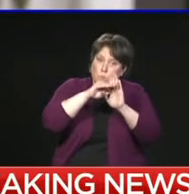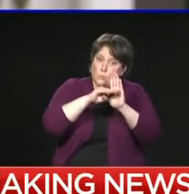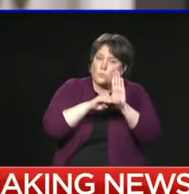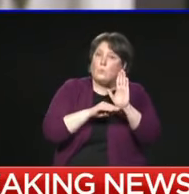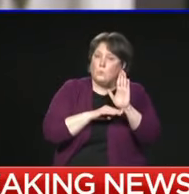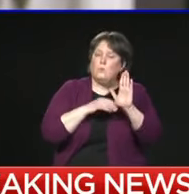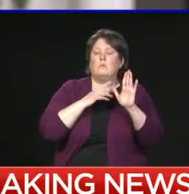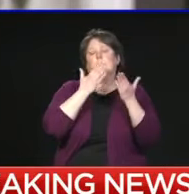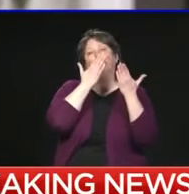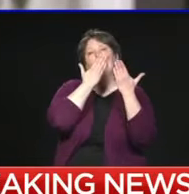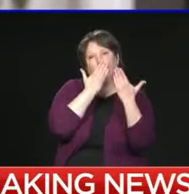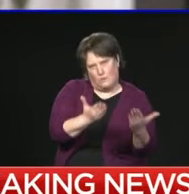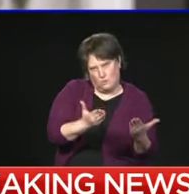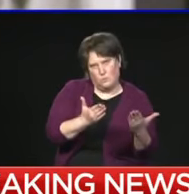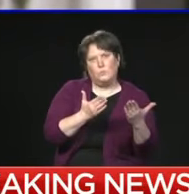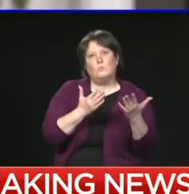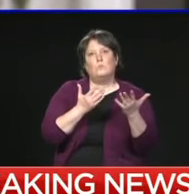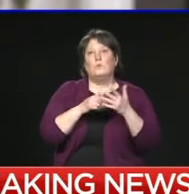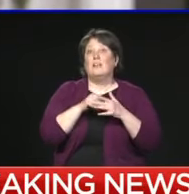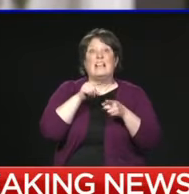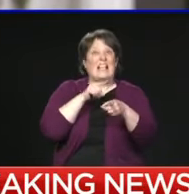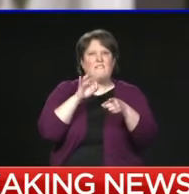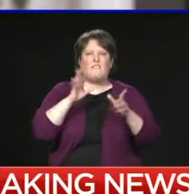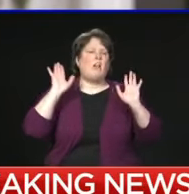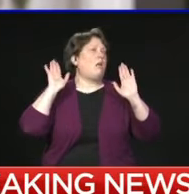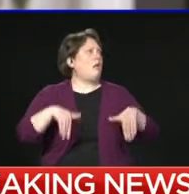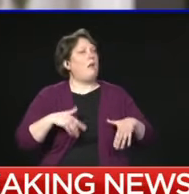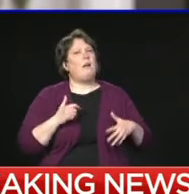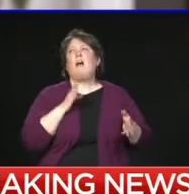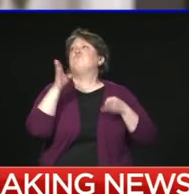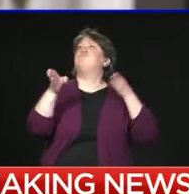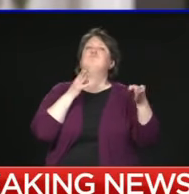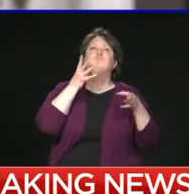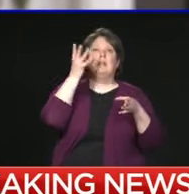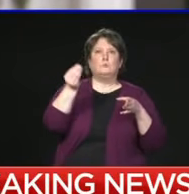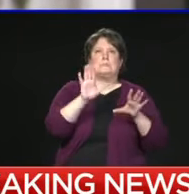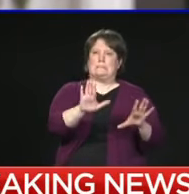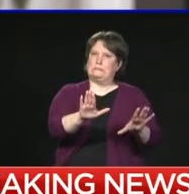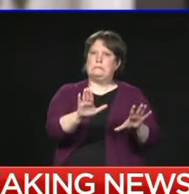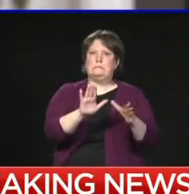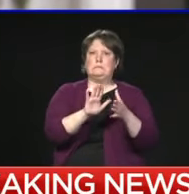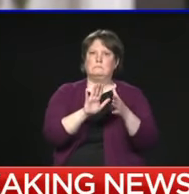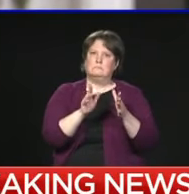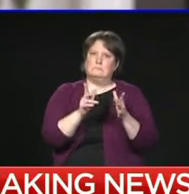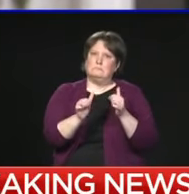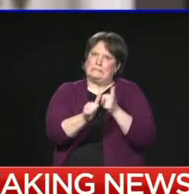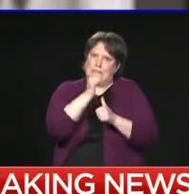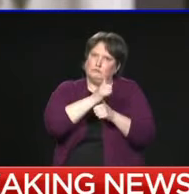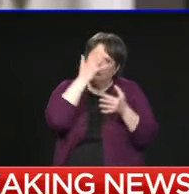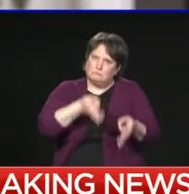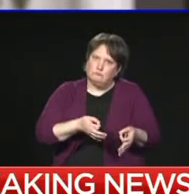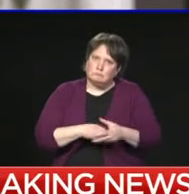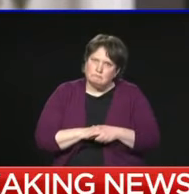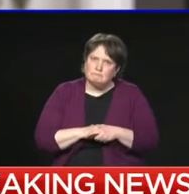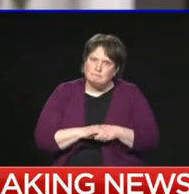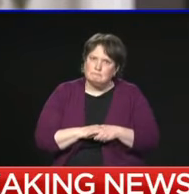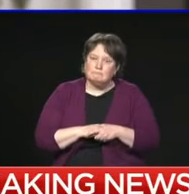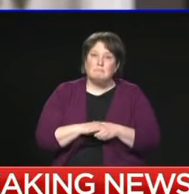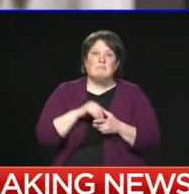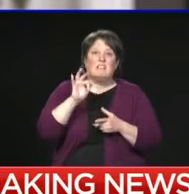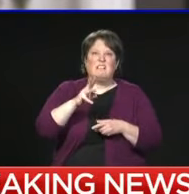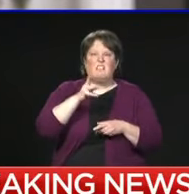you for doing your part. If you aren't, know that you're making a dangerous choice. Because ignoring